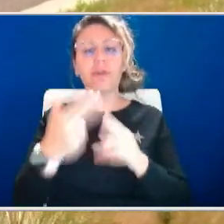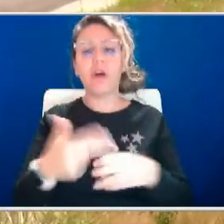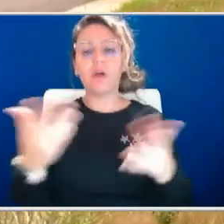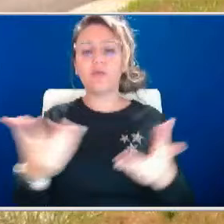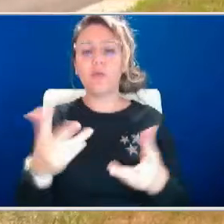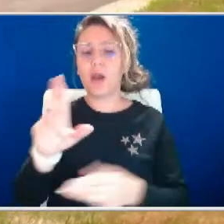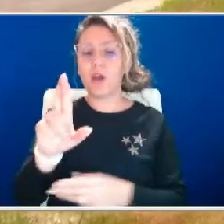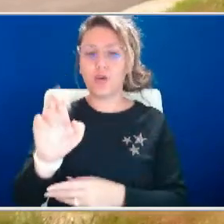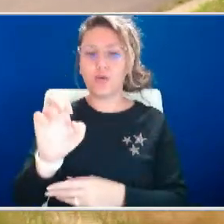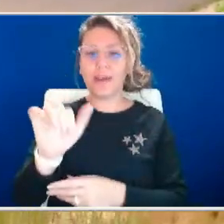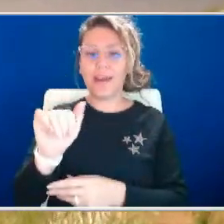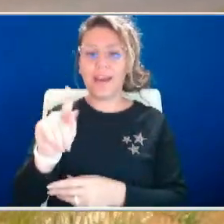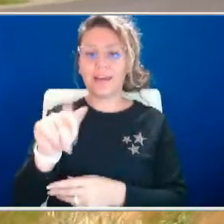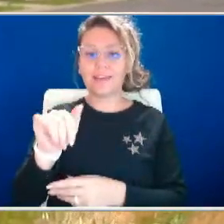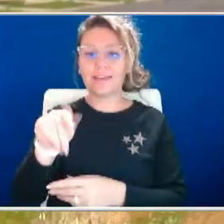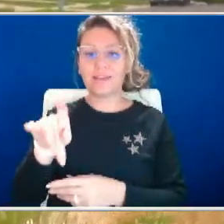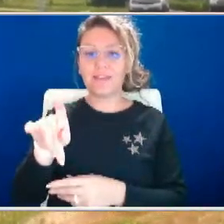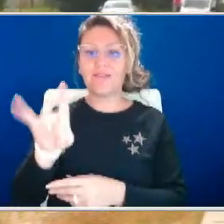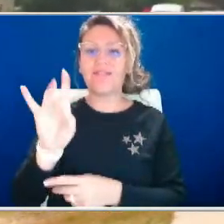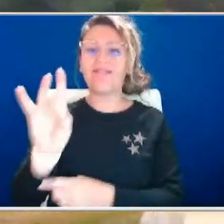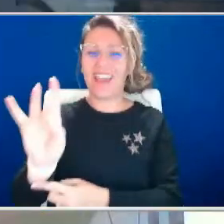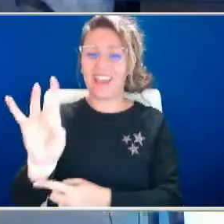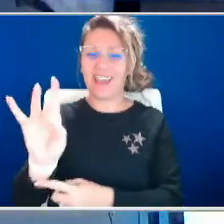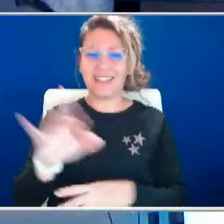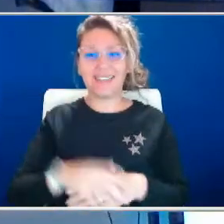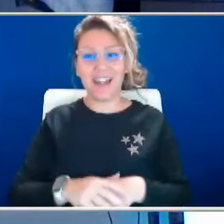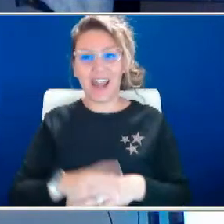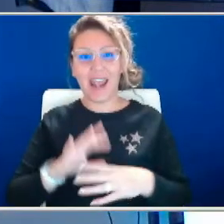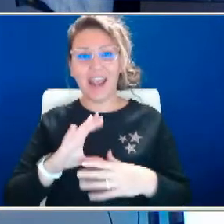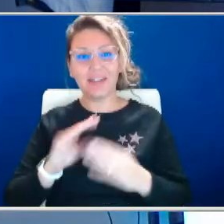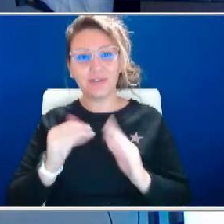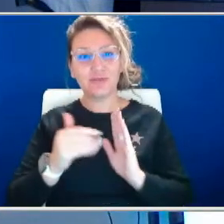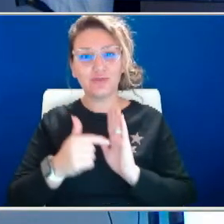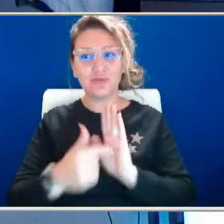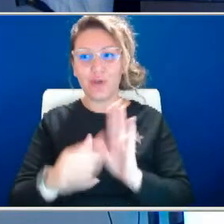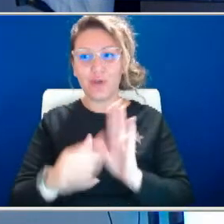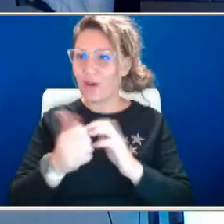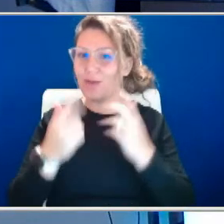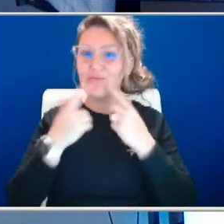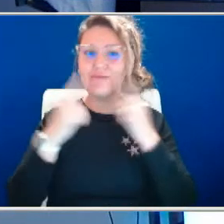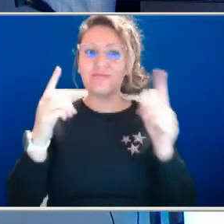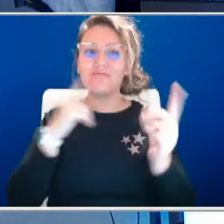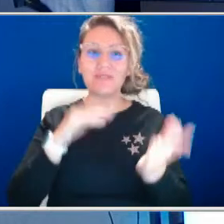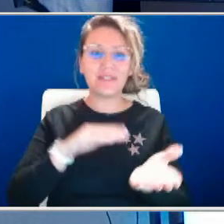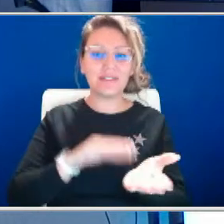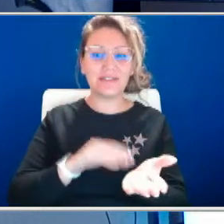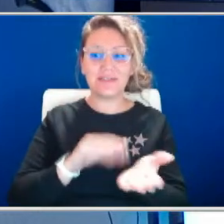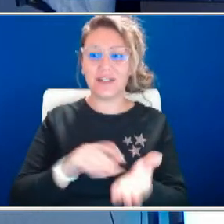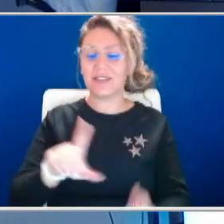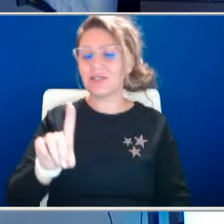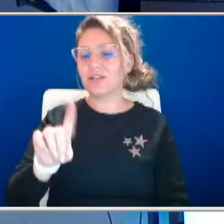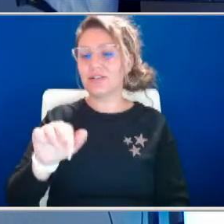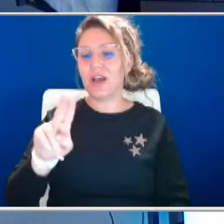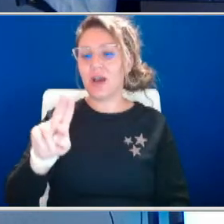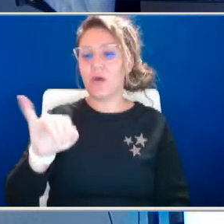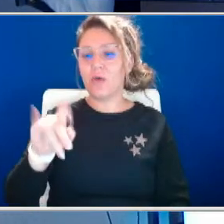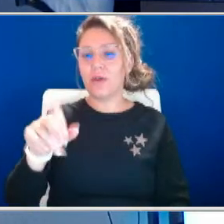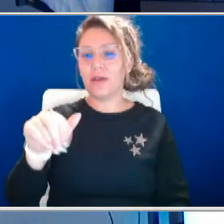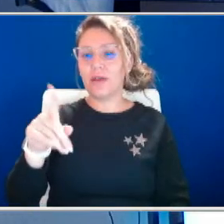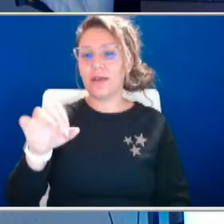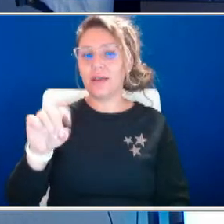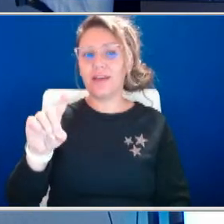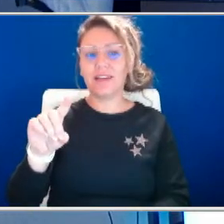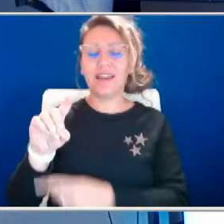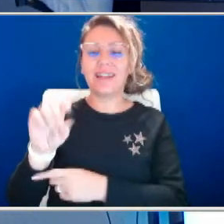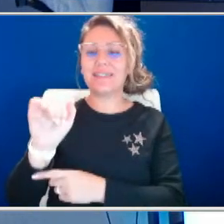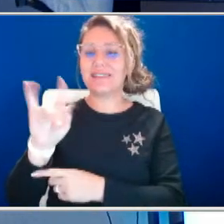Ron's story and show you how it works. Ron's doctor is here with us in studio, Dr. Dawood Syed, Division Chief of Pain Medicine